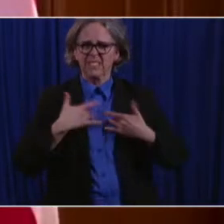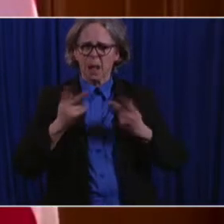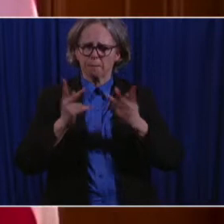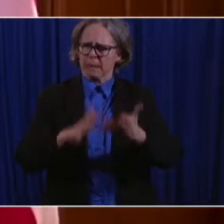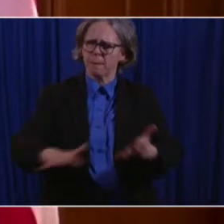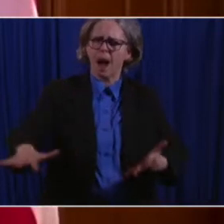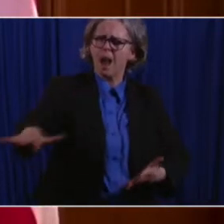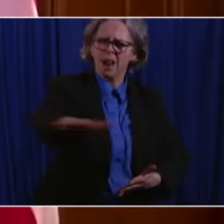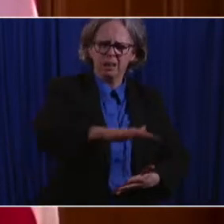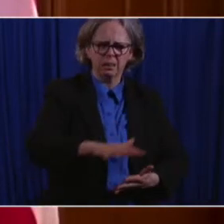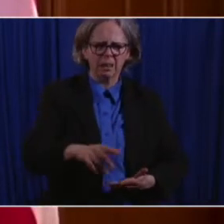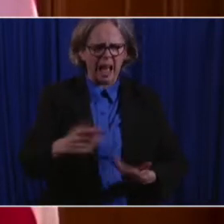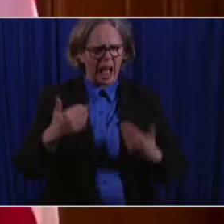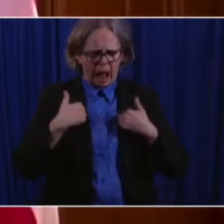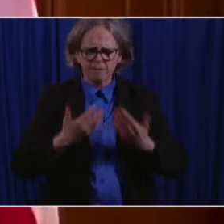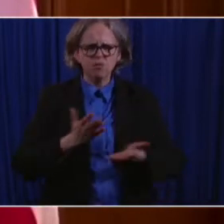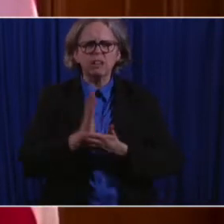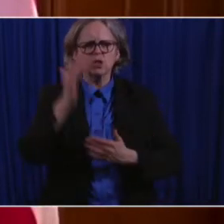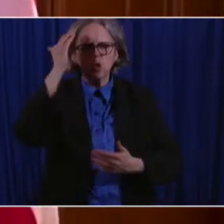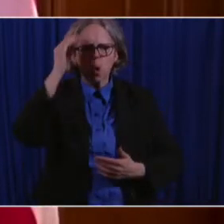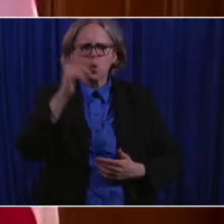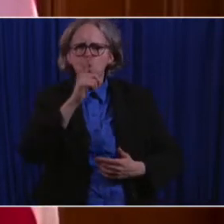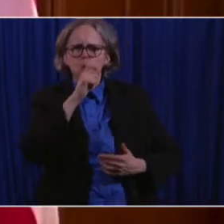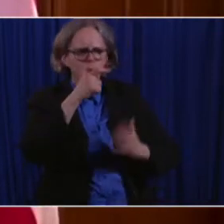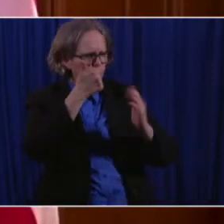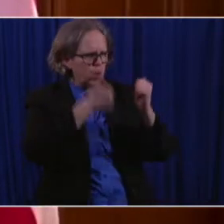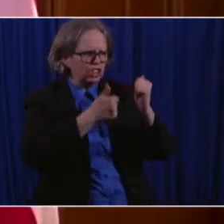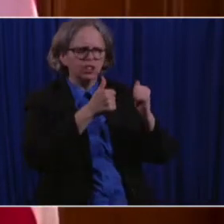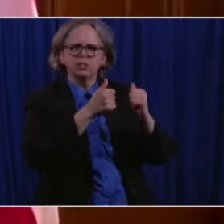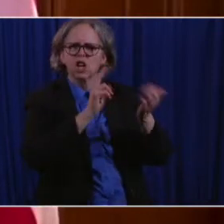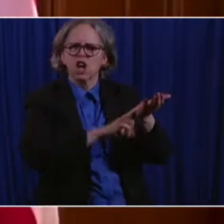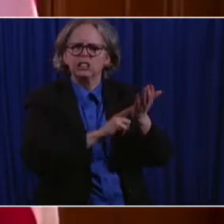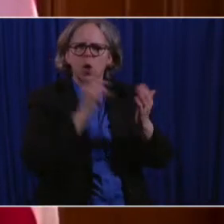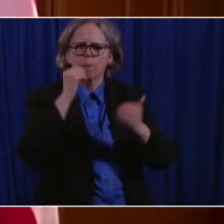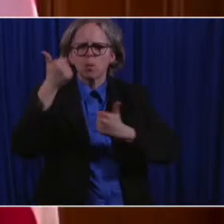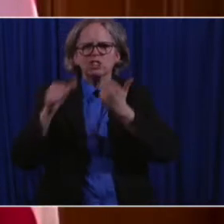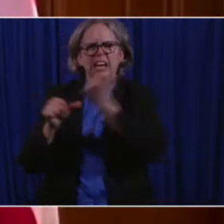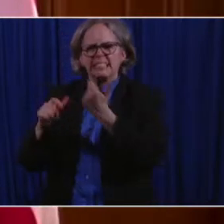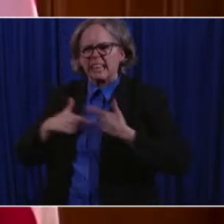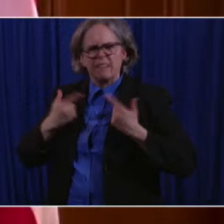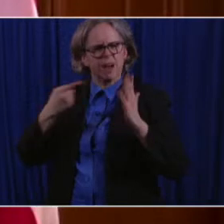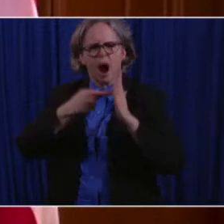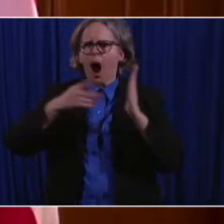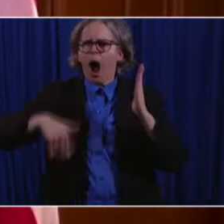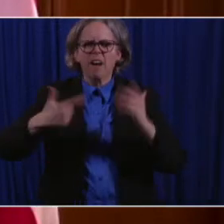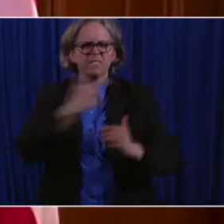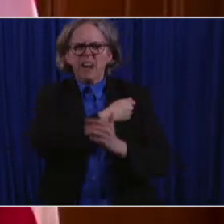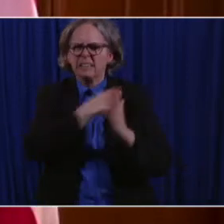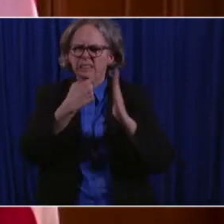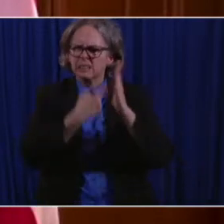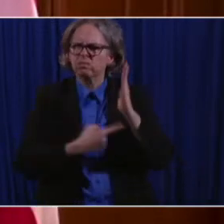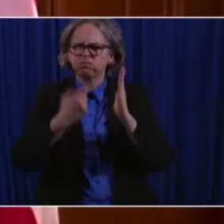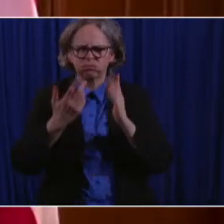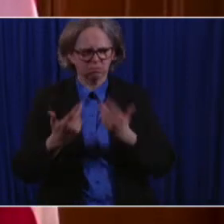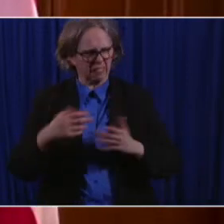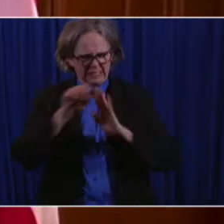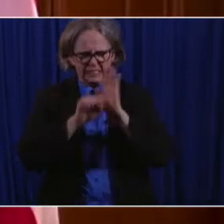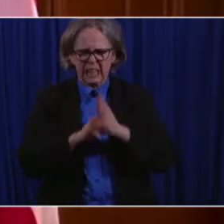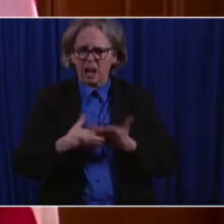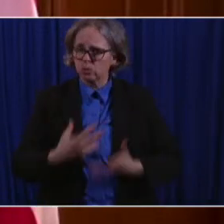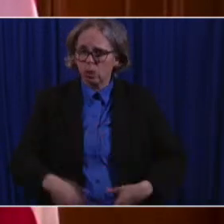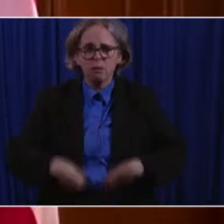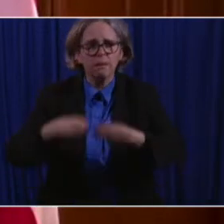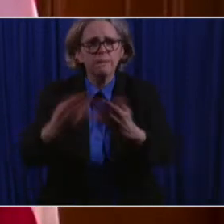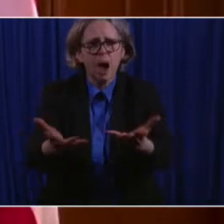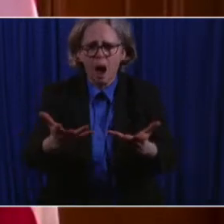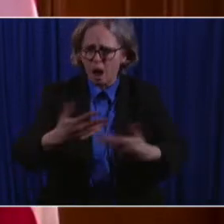if these facilities are not availing themselves of something that the state is providing that will save lives. I don't know what else to do.